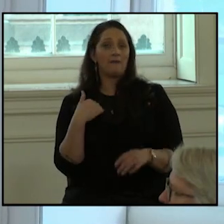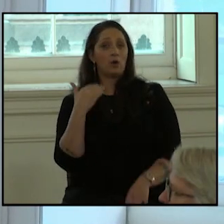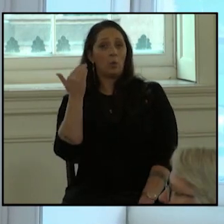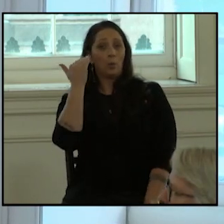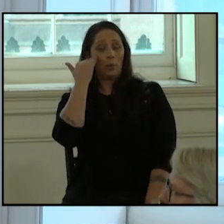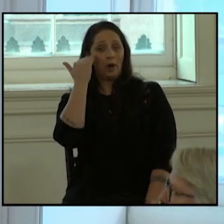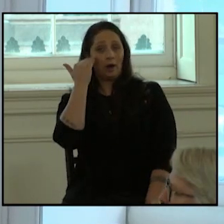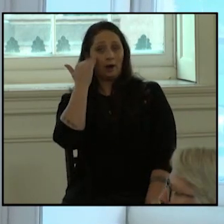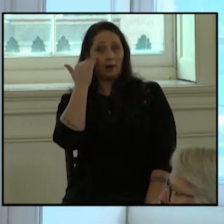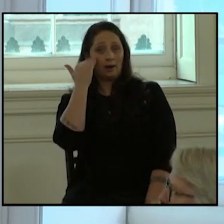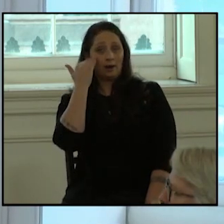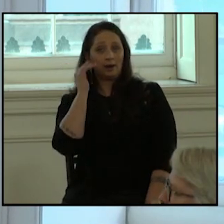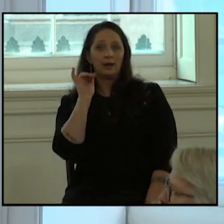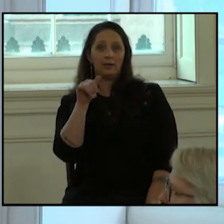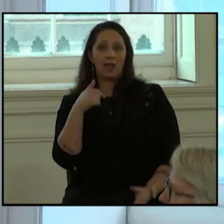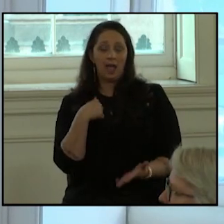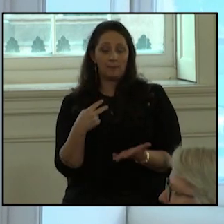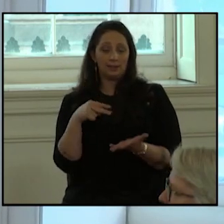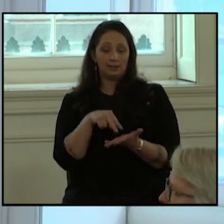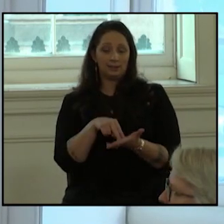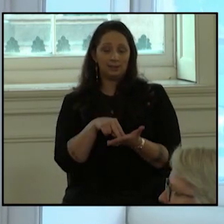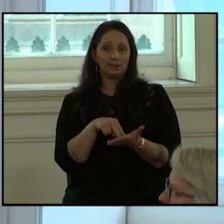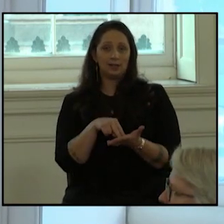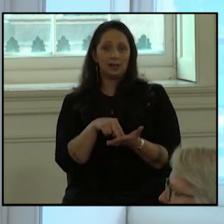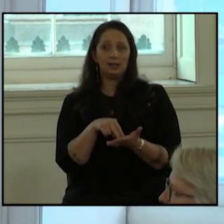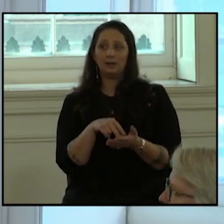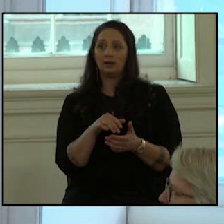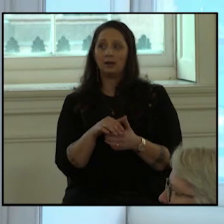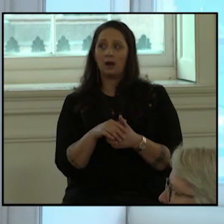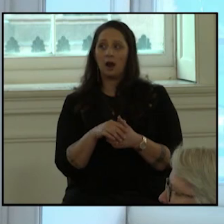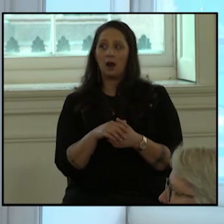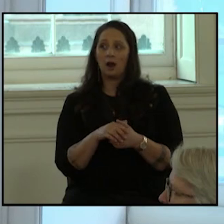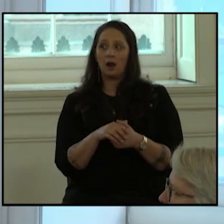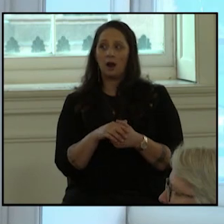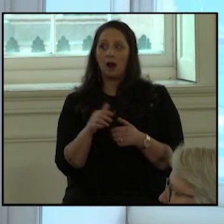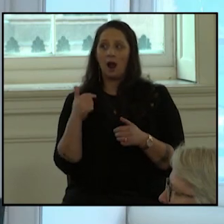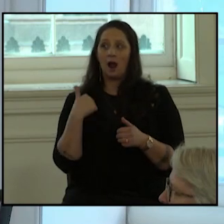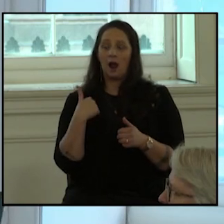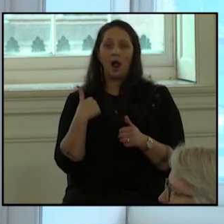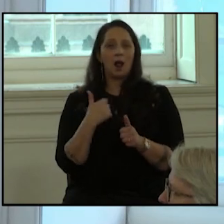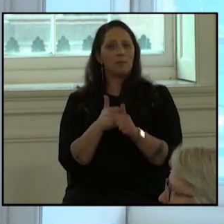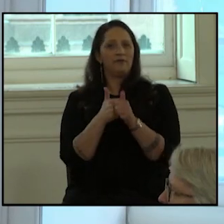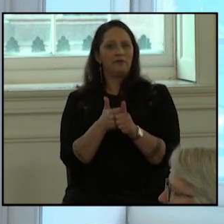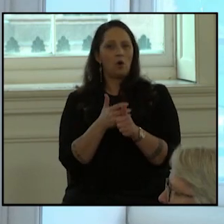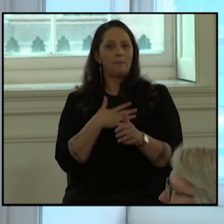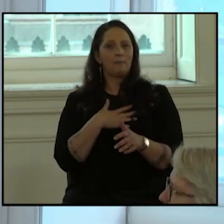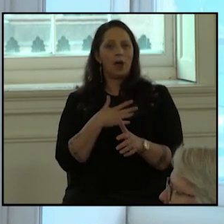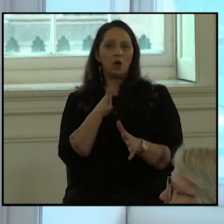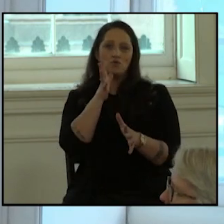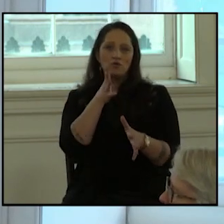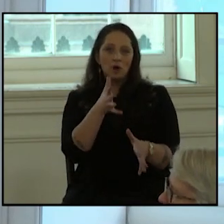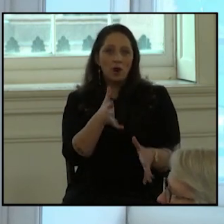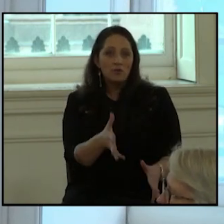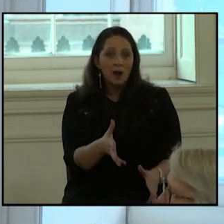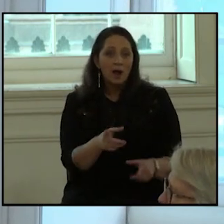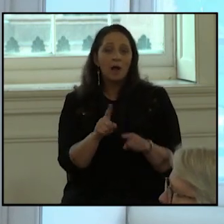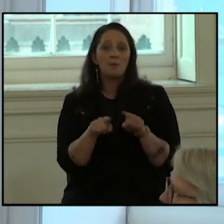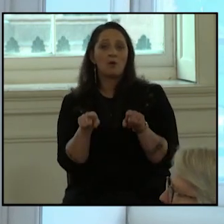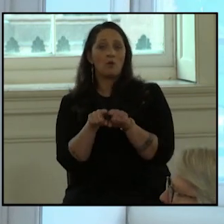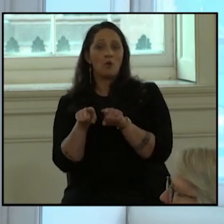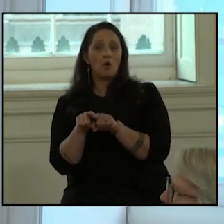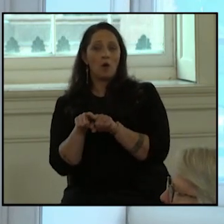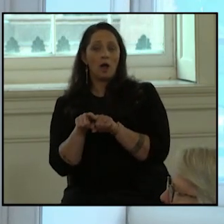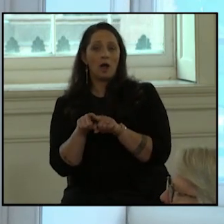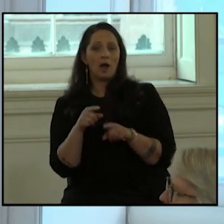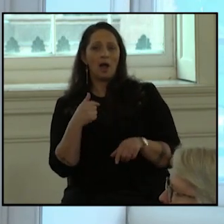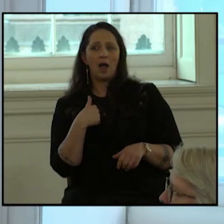aware that I'm standing on the shoulders of my great-great-greats, but I'm also standing on the shoulders of